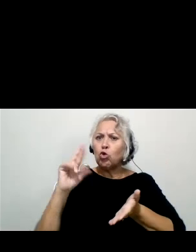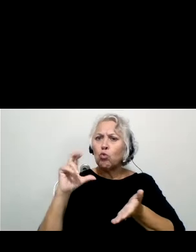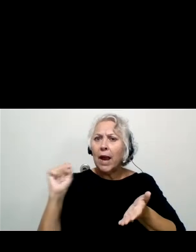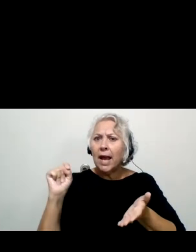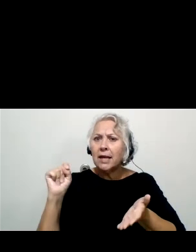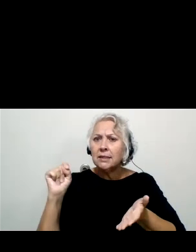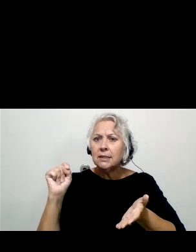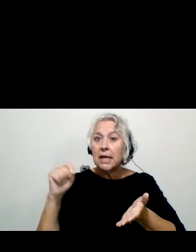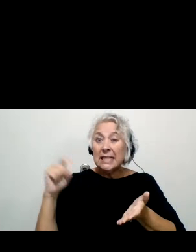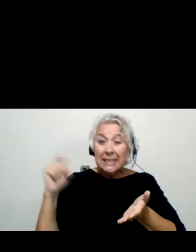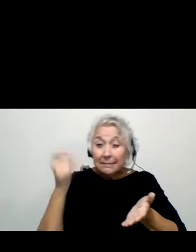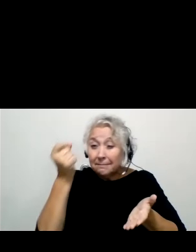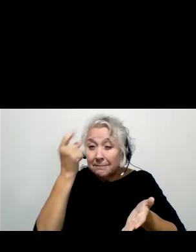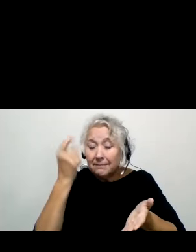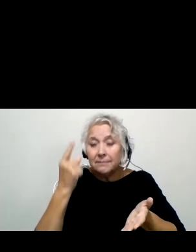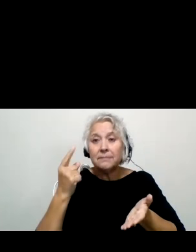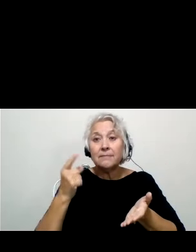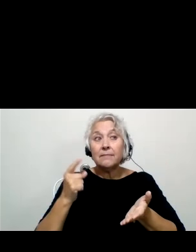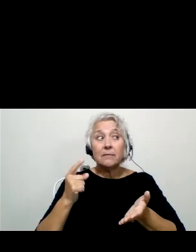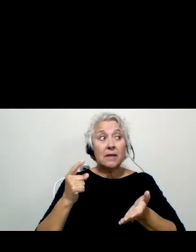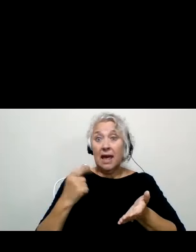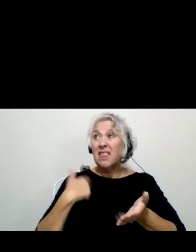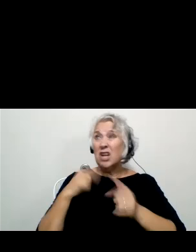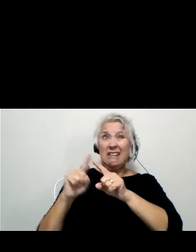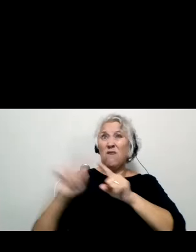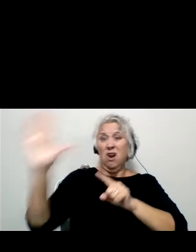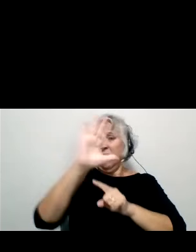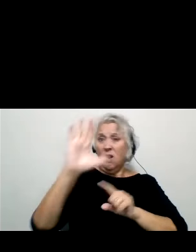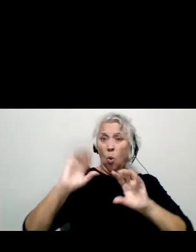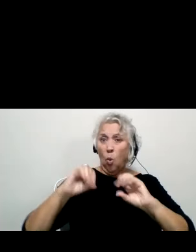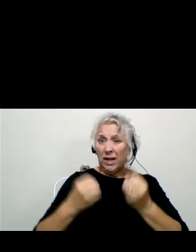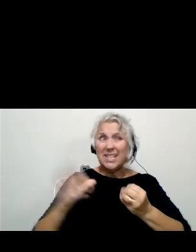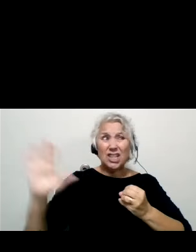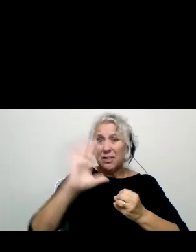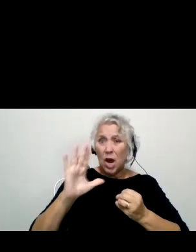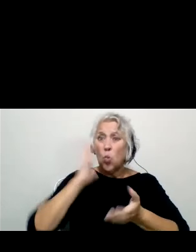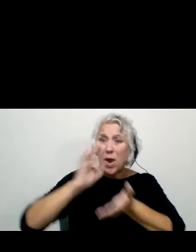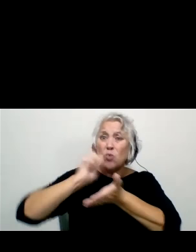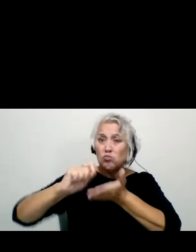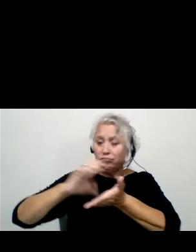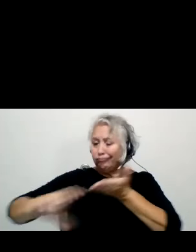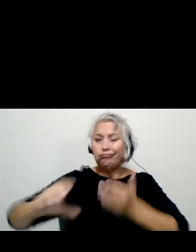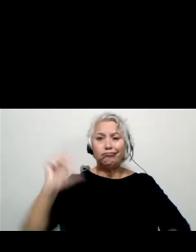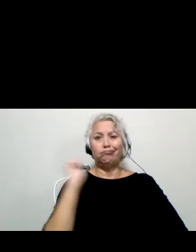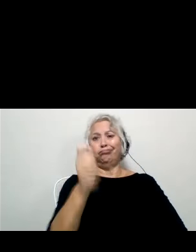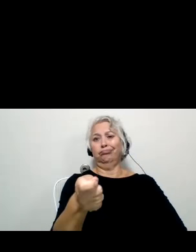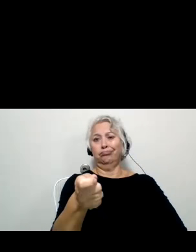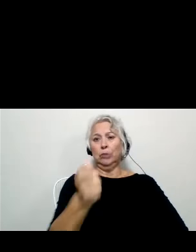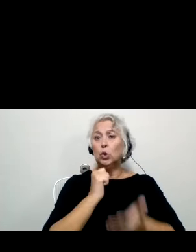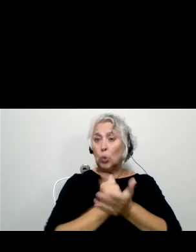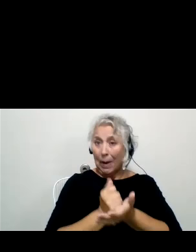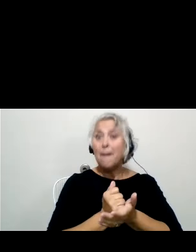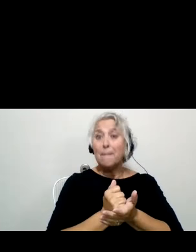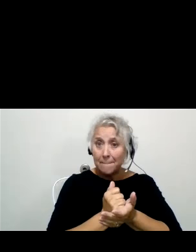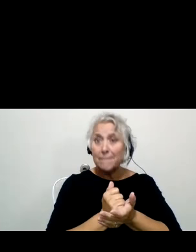so what we need to understand is that there are organizations out there that will write you a check to help you